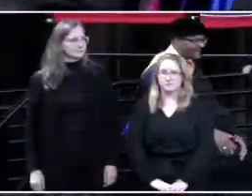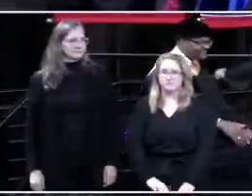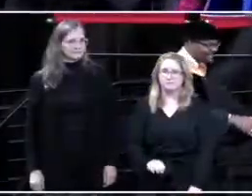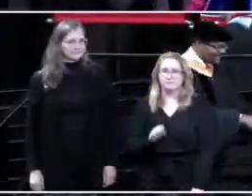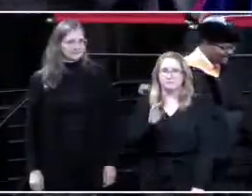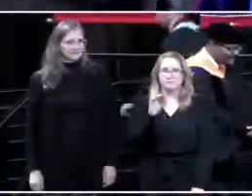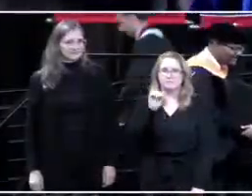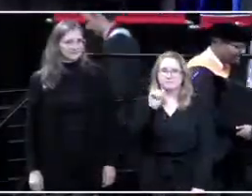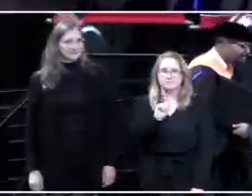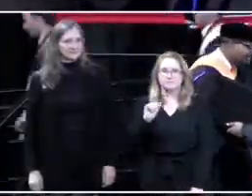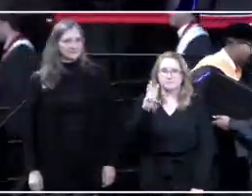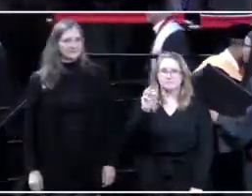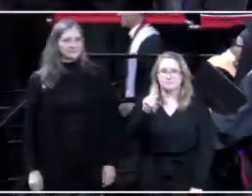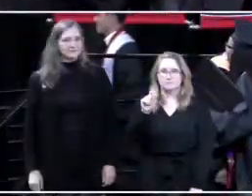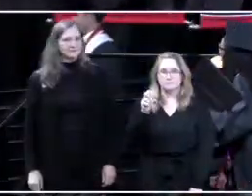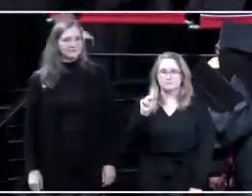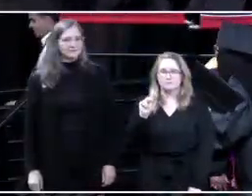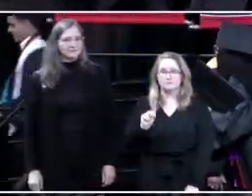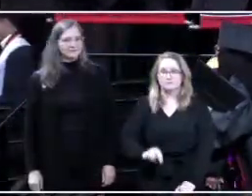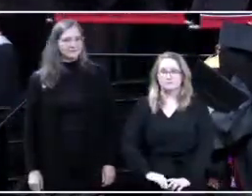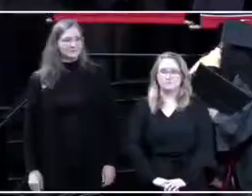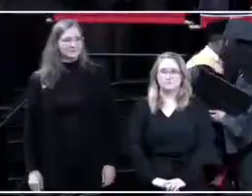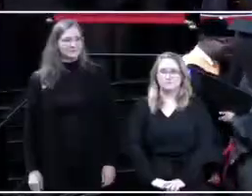Amani Watson.